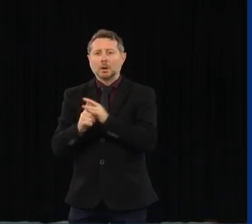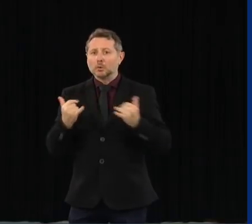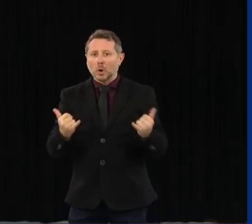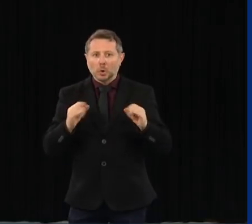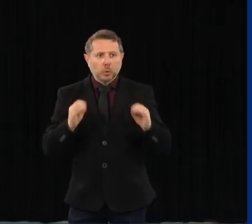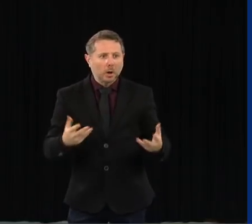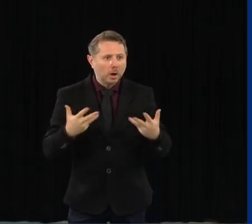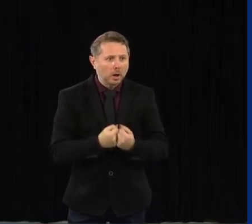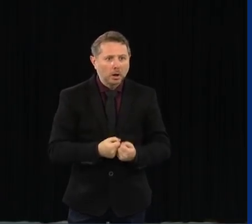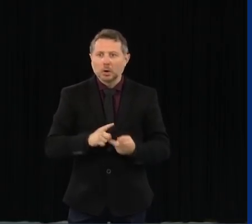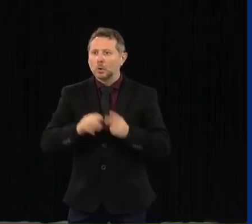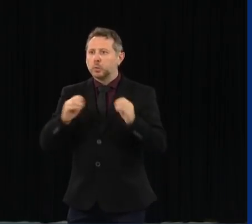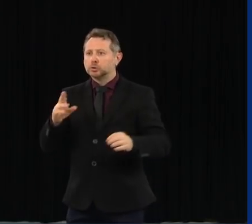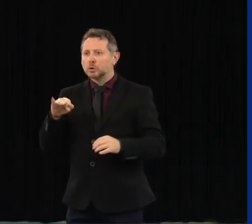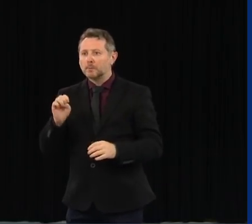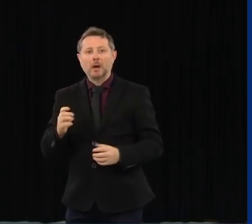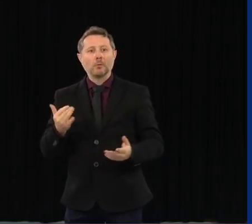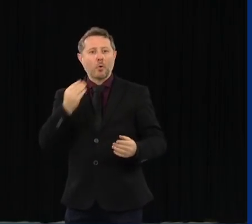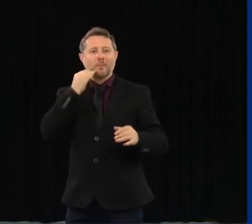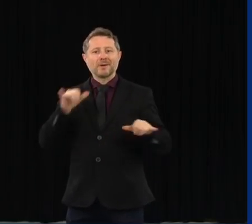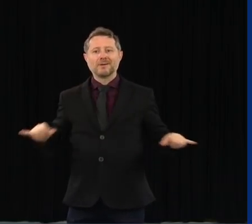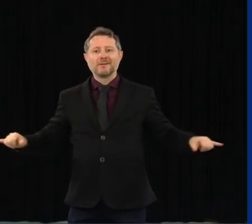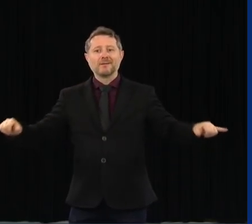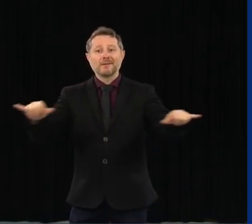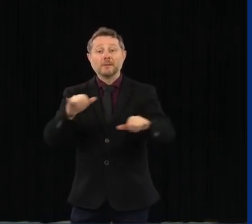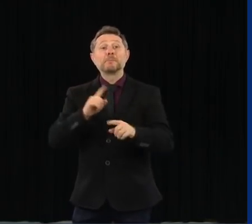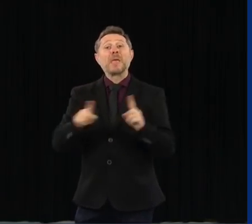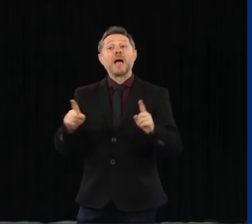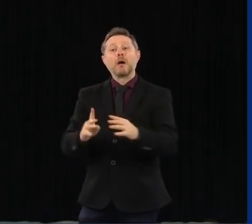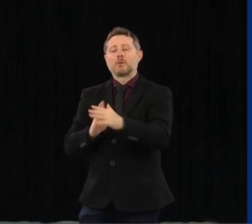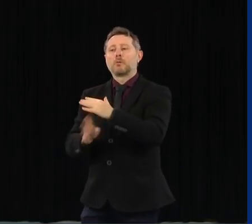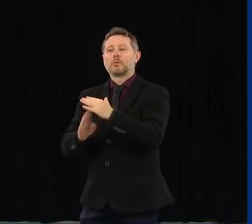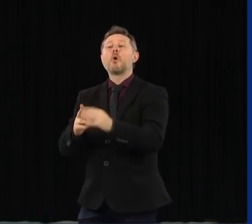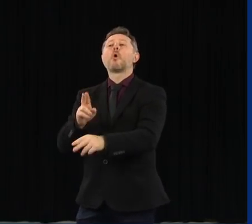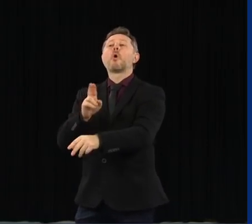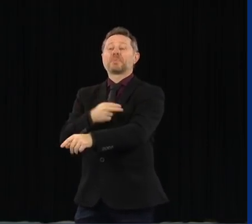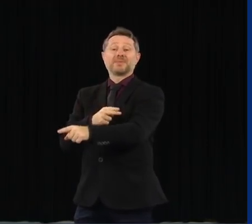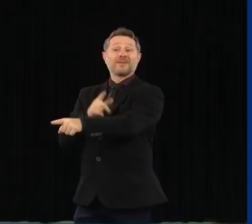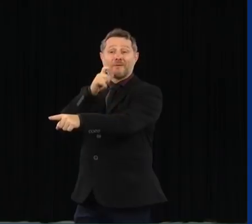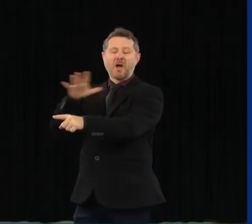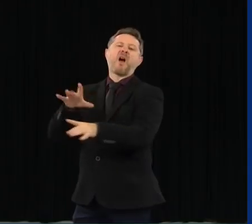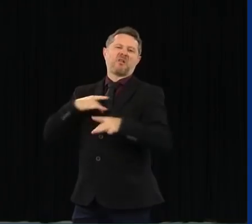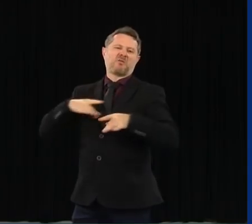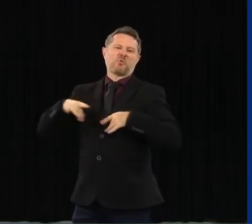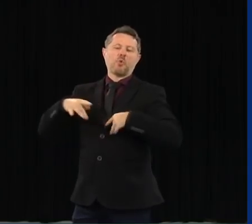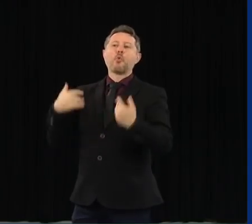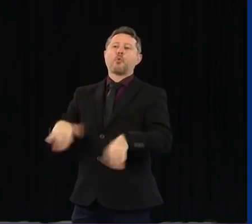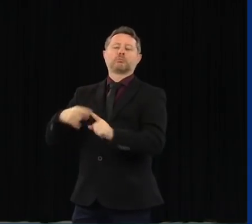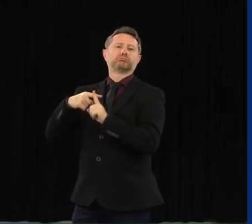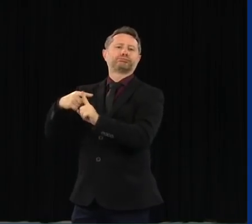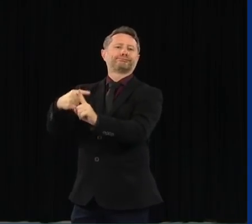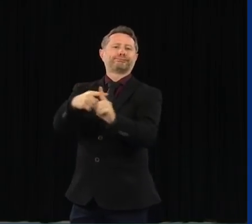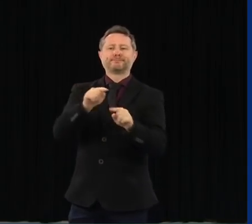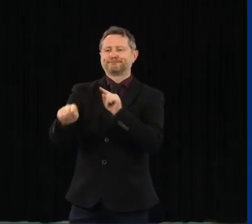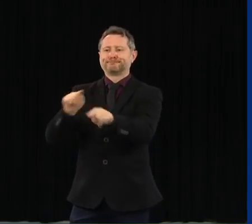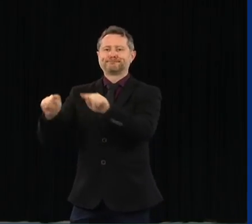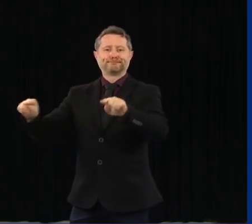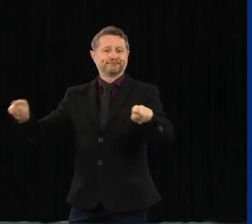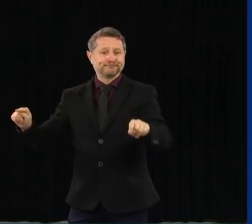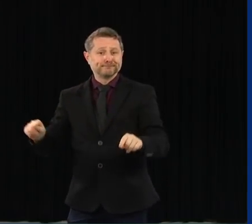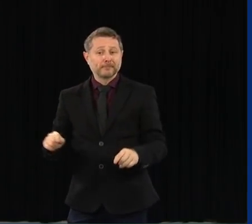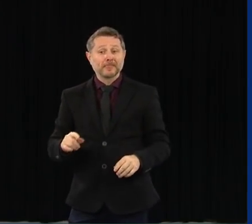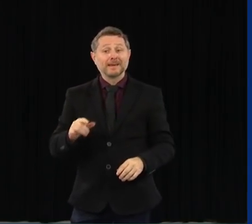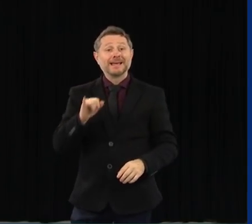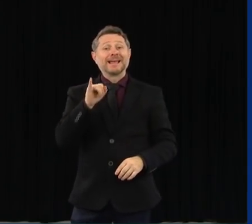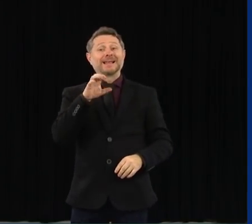COVID cases, and many of them go right to the ICU. In the ICU, you need a ventilator. And if you